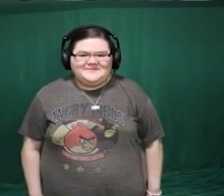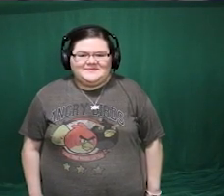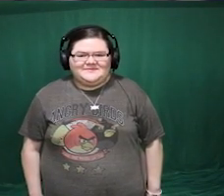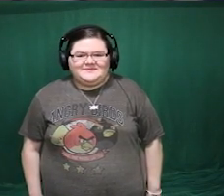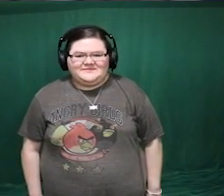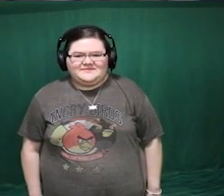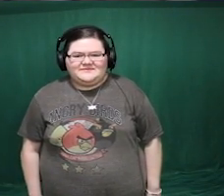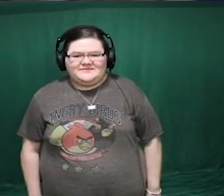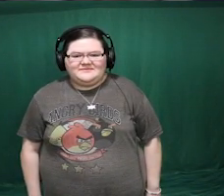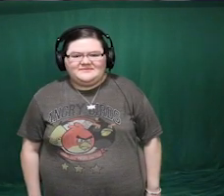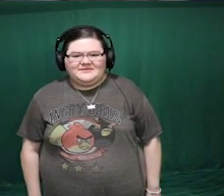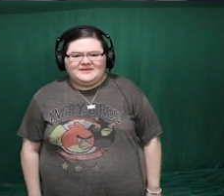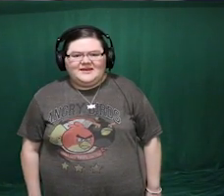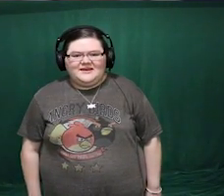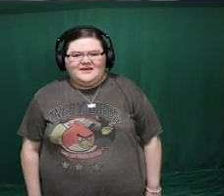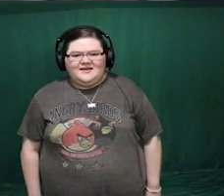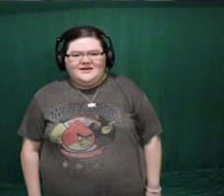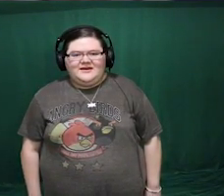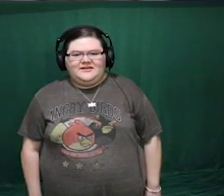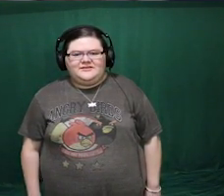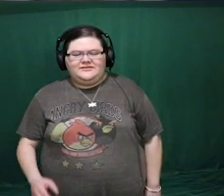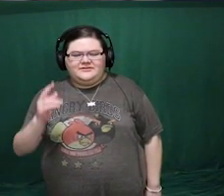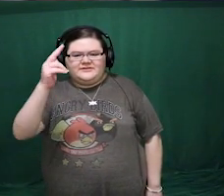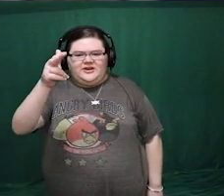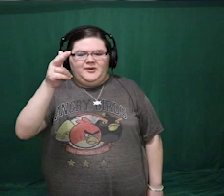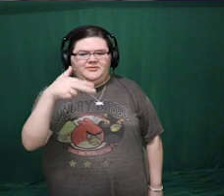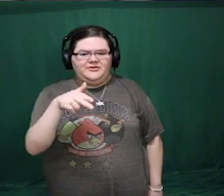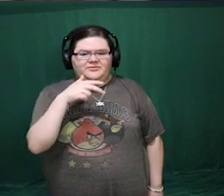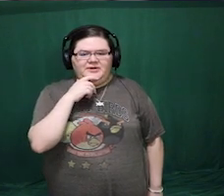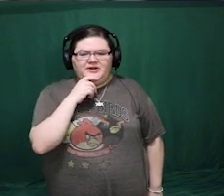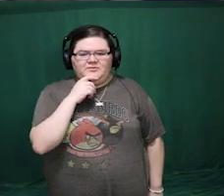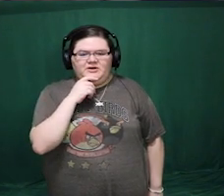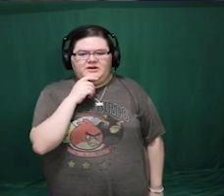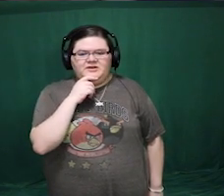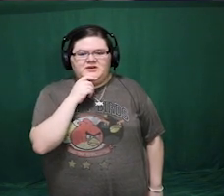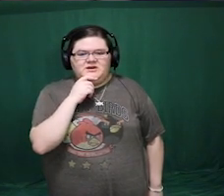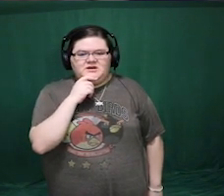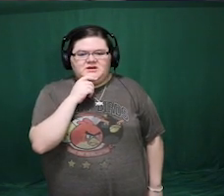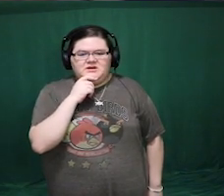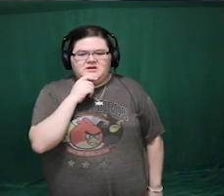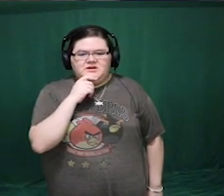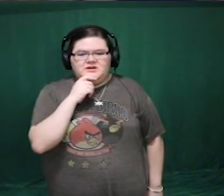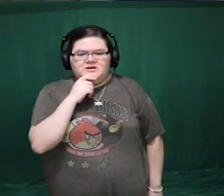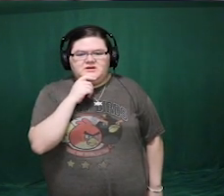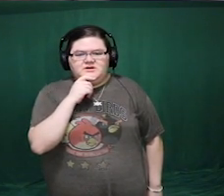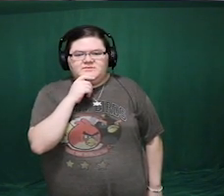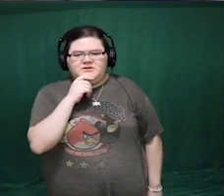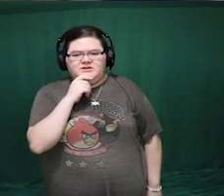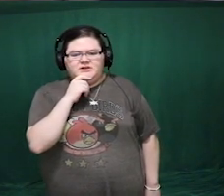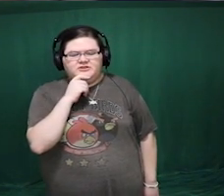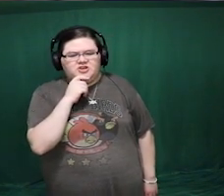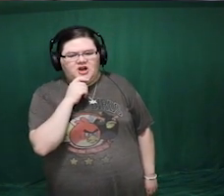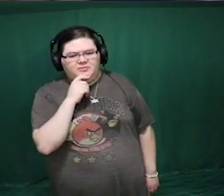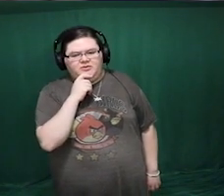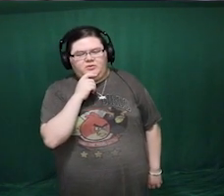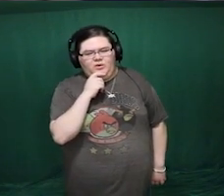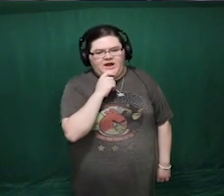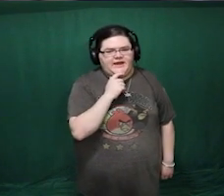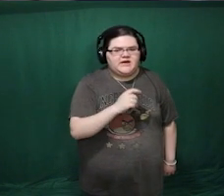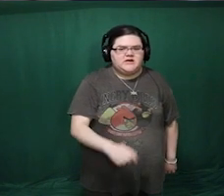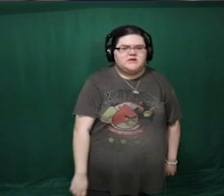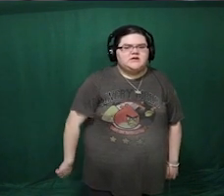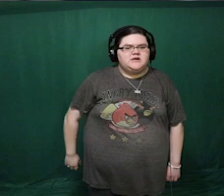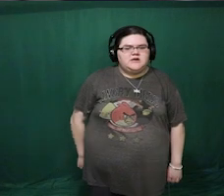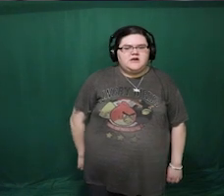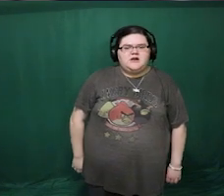It's not an island nation. It's either the top one or the bottom one. I'm gonna say the top one.